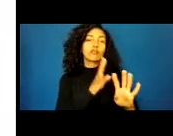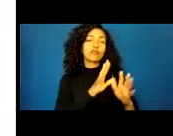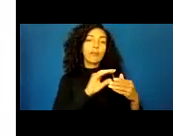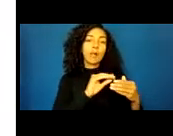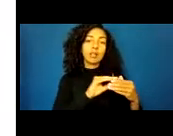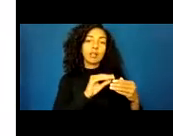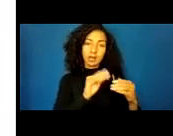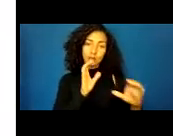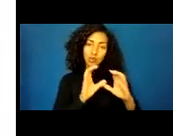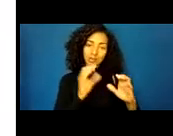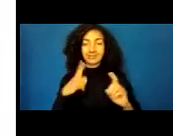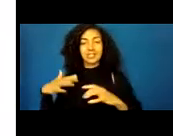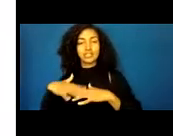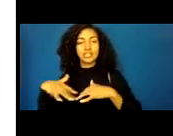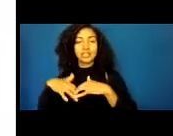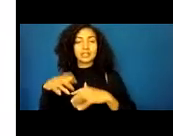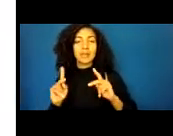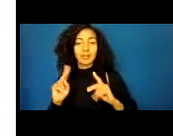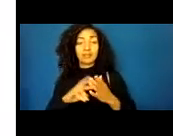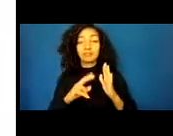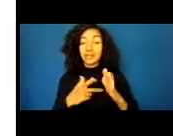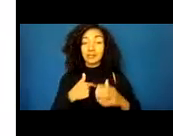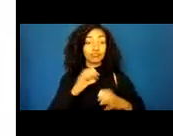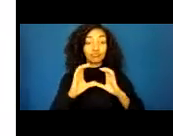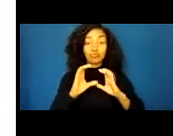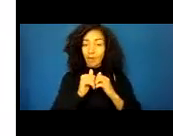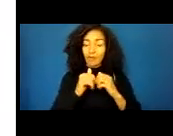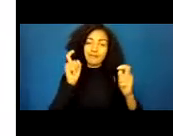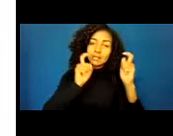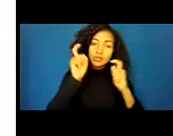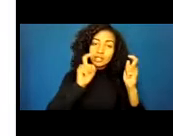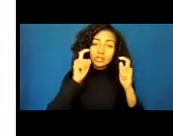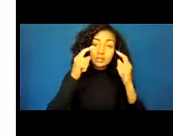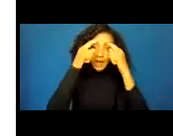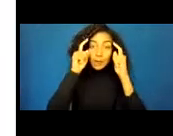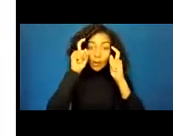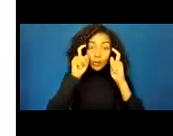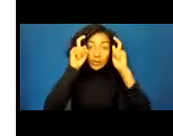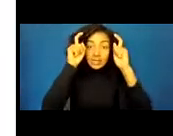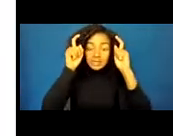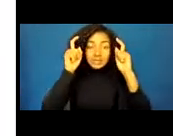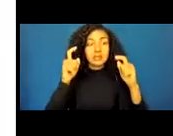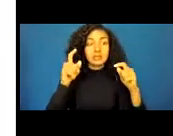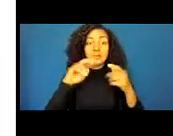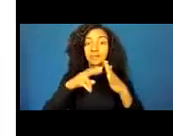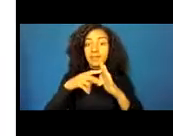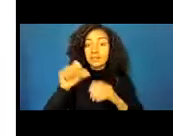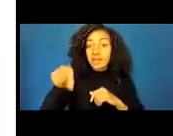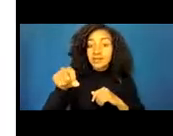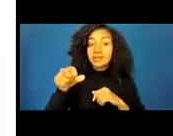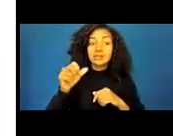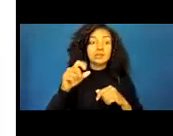people. We have a lot of facial expressions, such as eyebrow raising as a yes or I